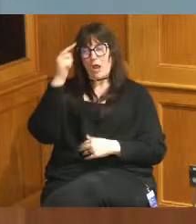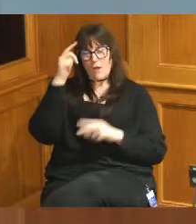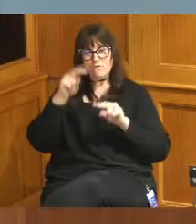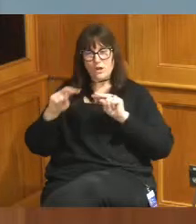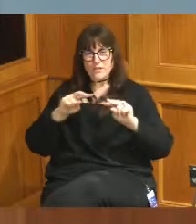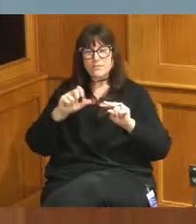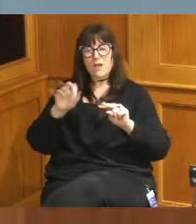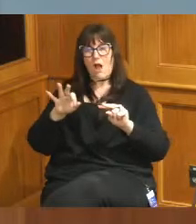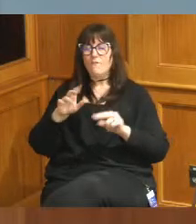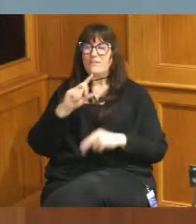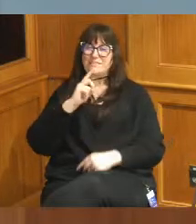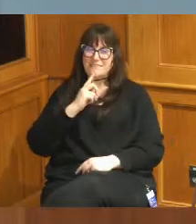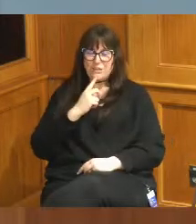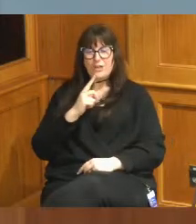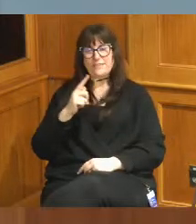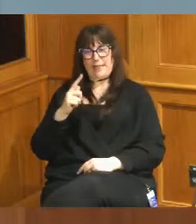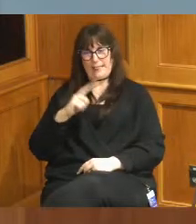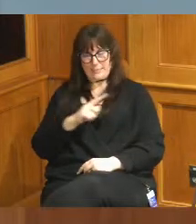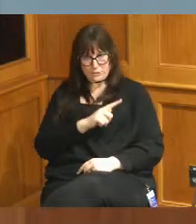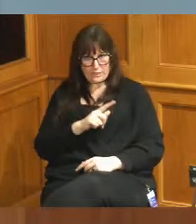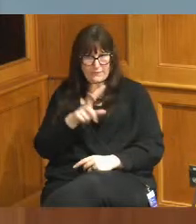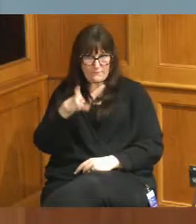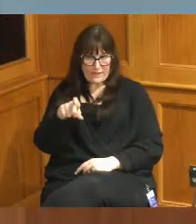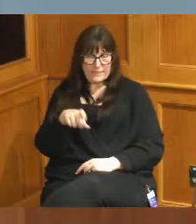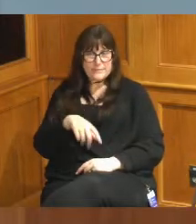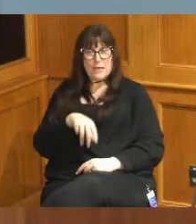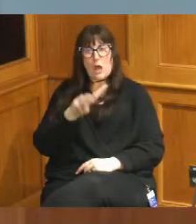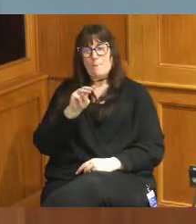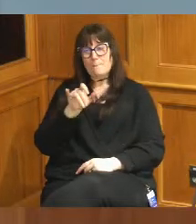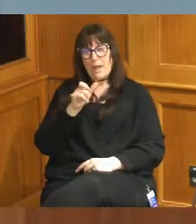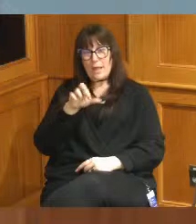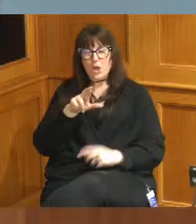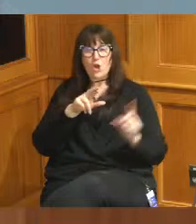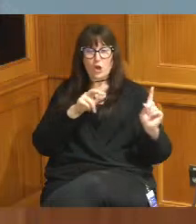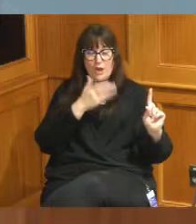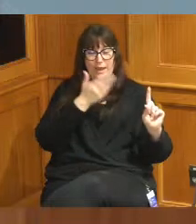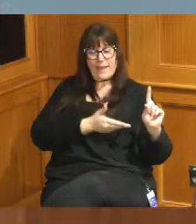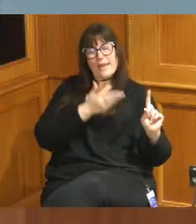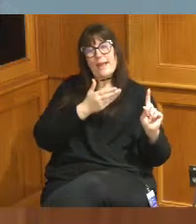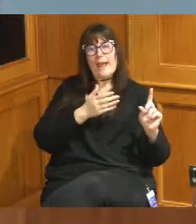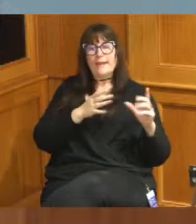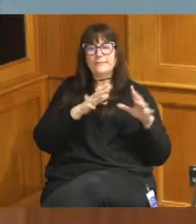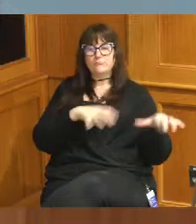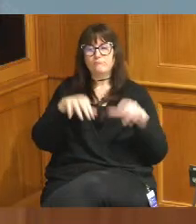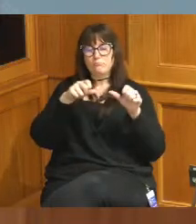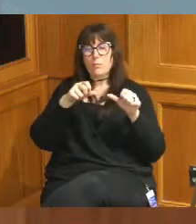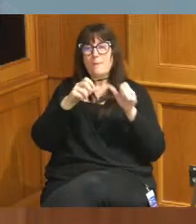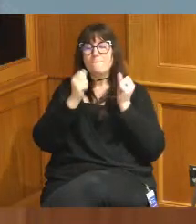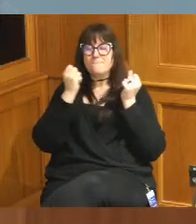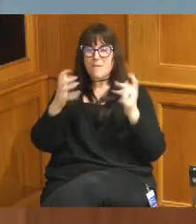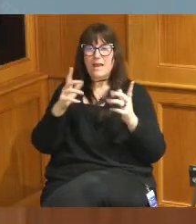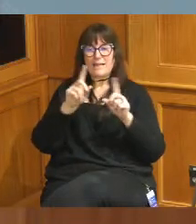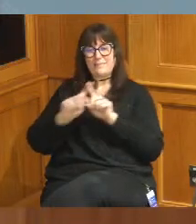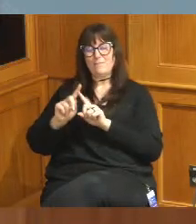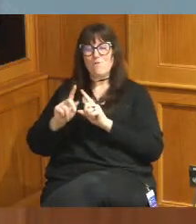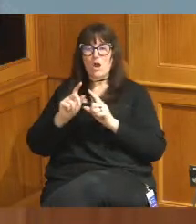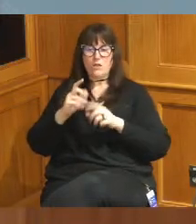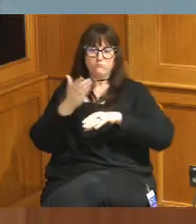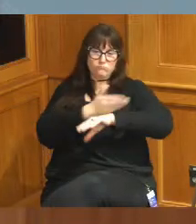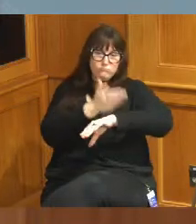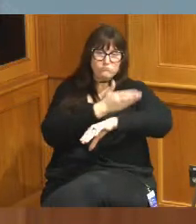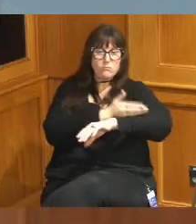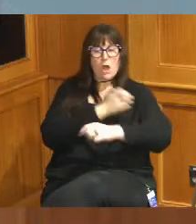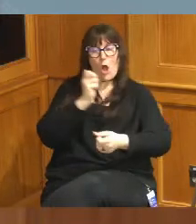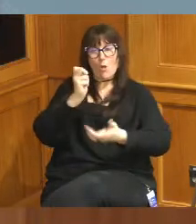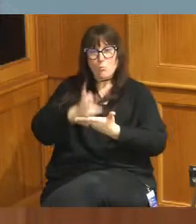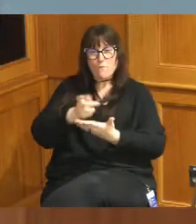critical legislations. As mayor of Forest Park, Aaron has spearheaded major city development efforts, including approval of